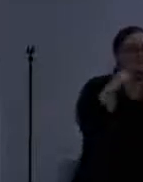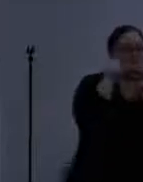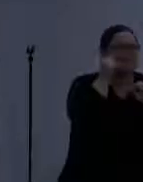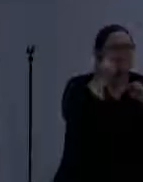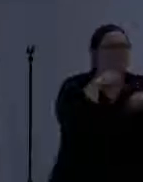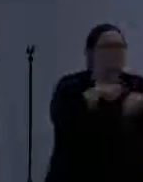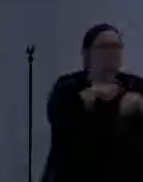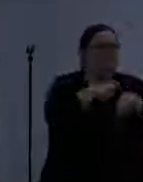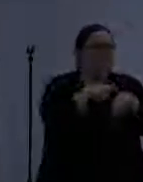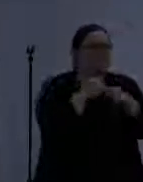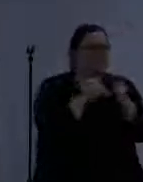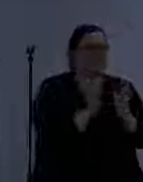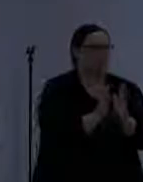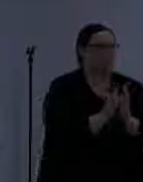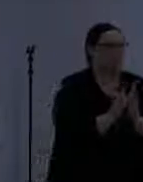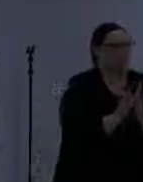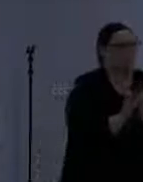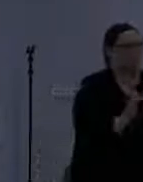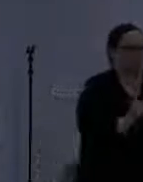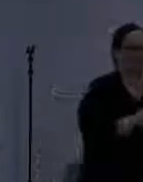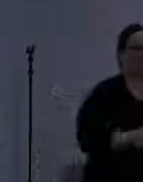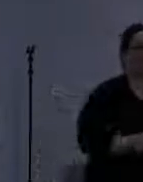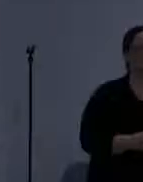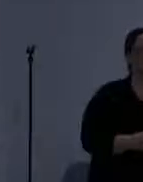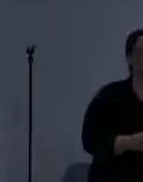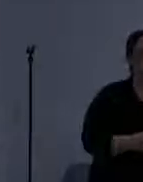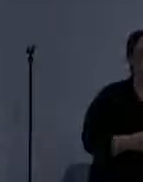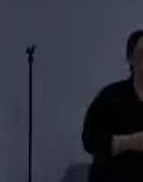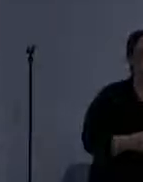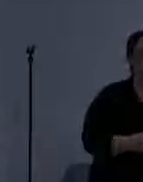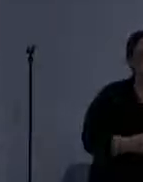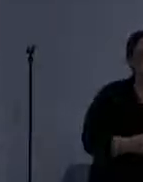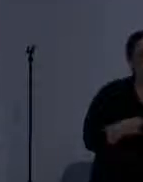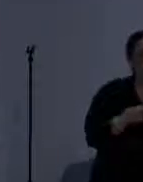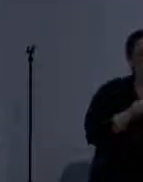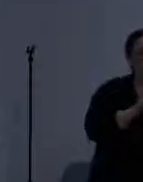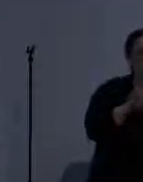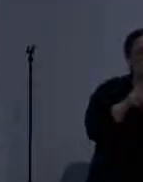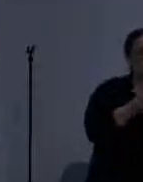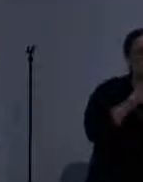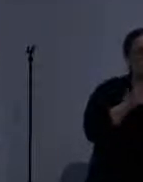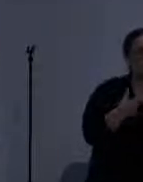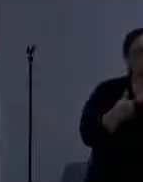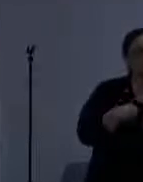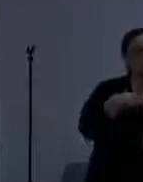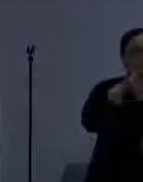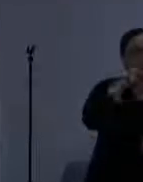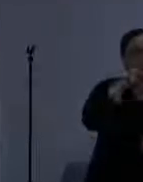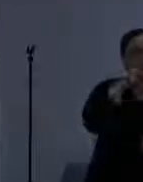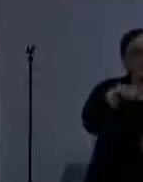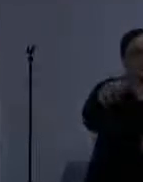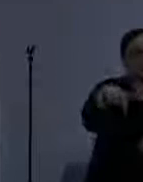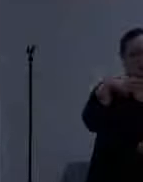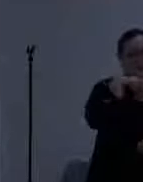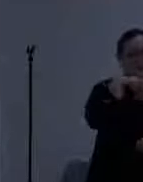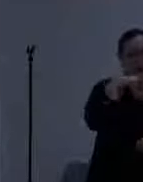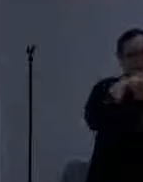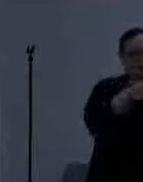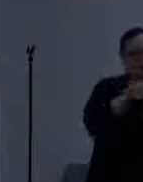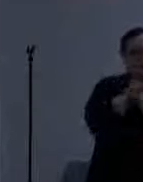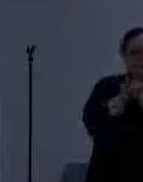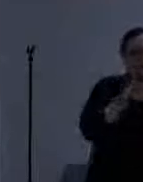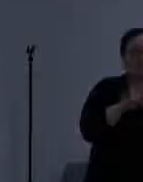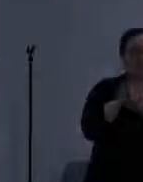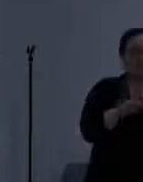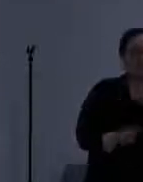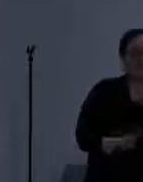if we could just keep it to the one question, please. Yep. My name's Teresa. I've got a 22-year-old son with a moderate intellectual disability,